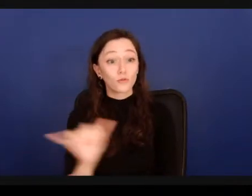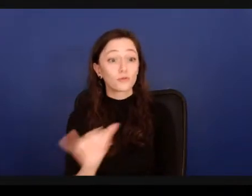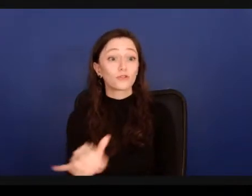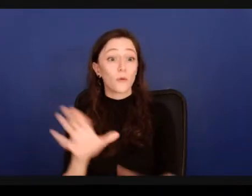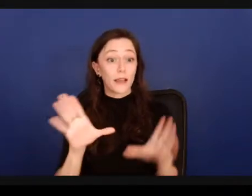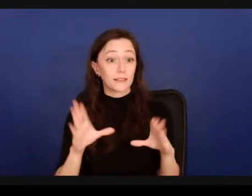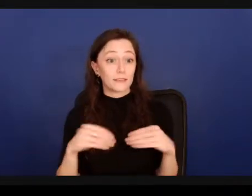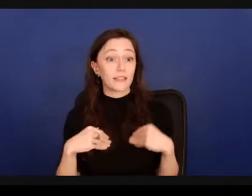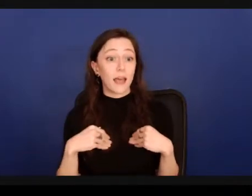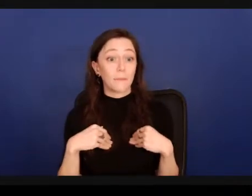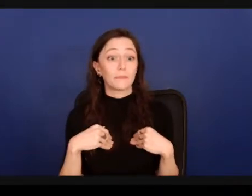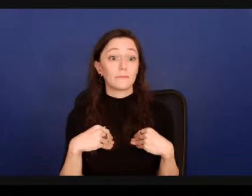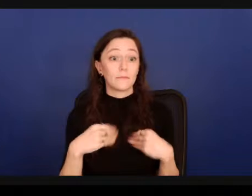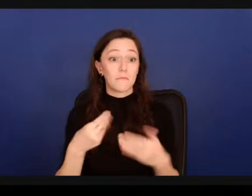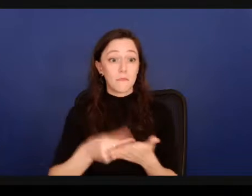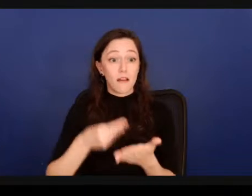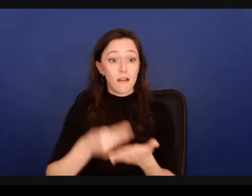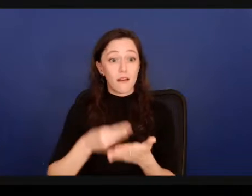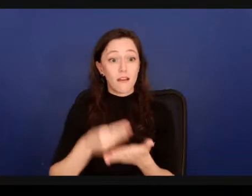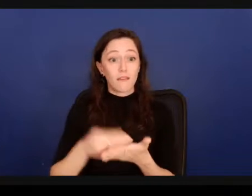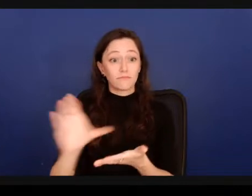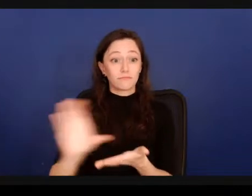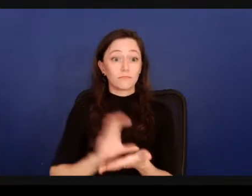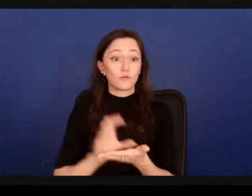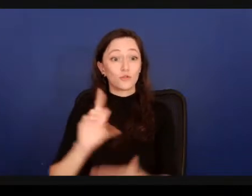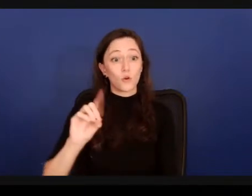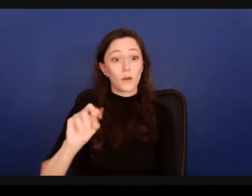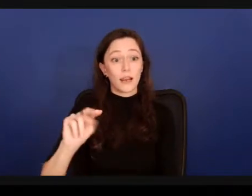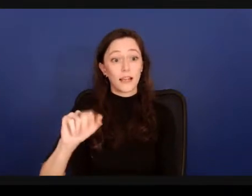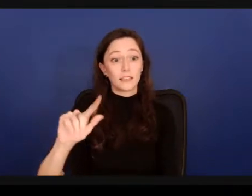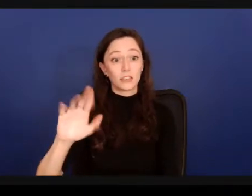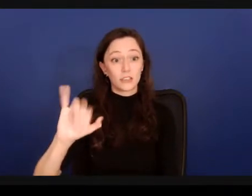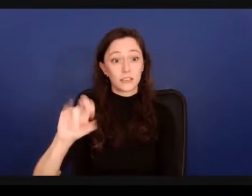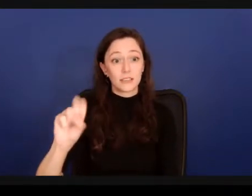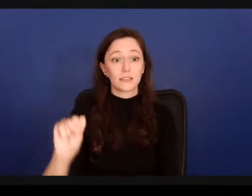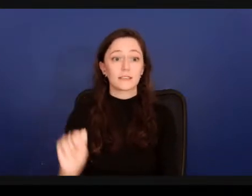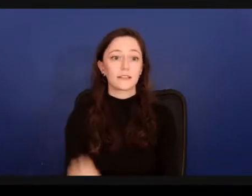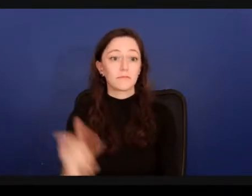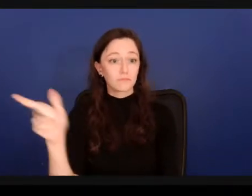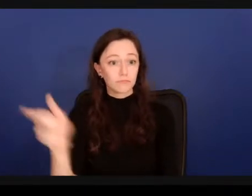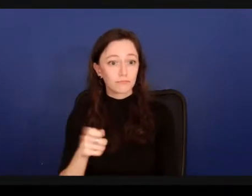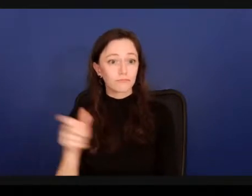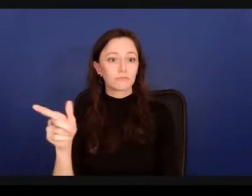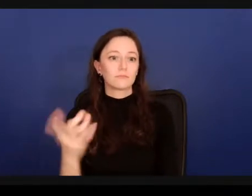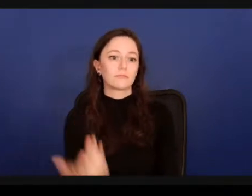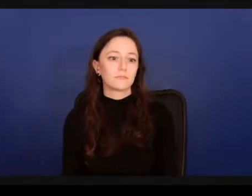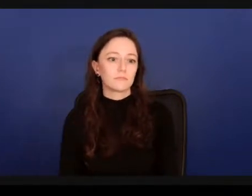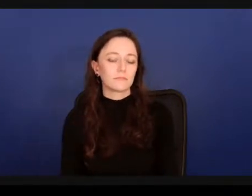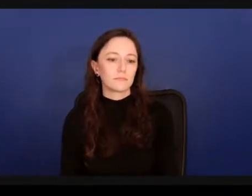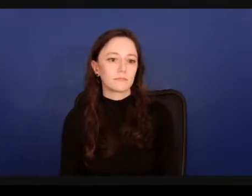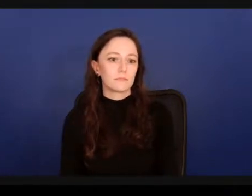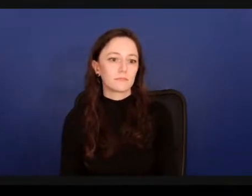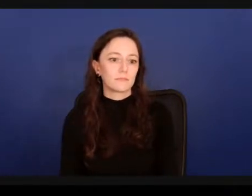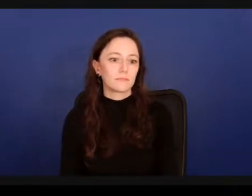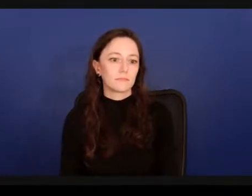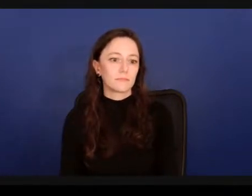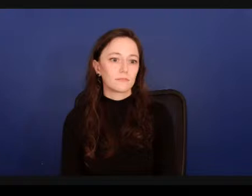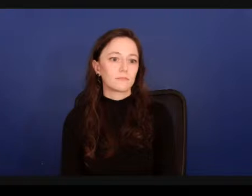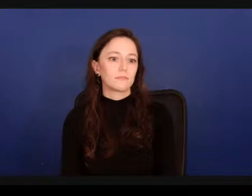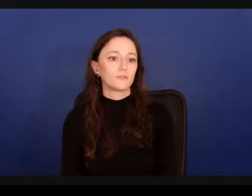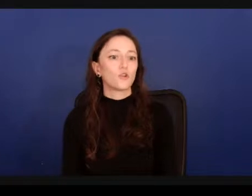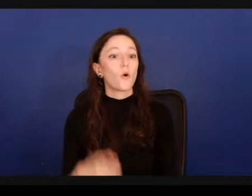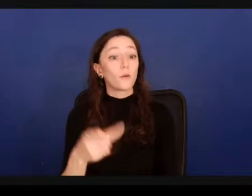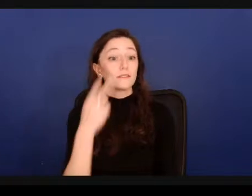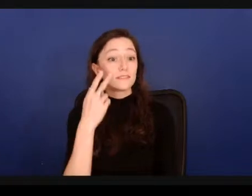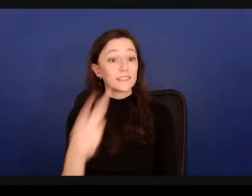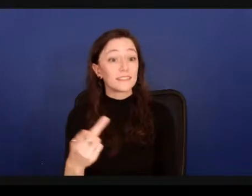a couple come through. Want to acknowledge those real quick. We had Scotch Ed come through with a $20 super chat,